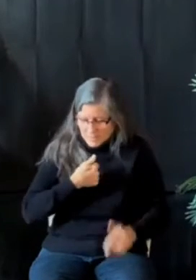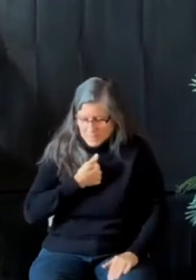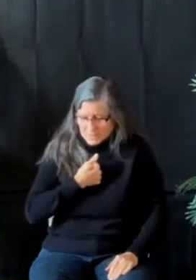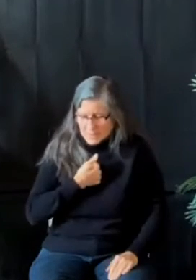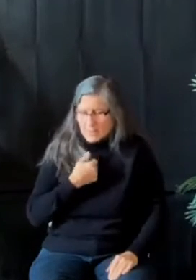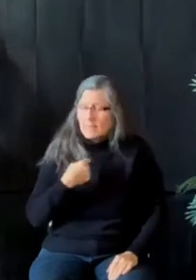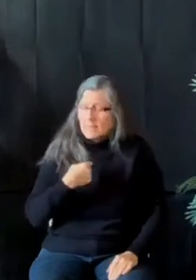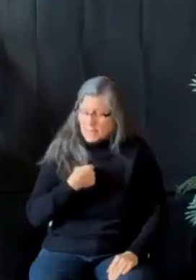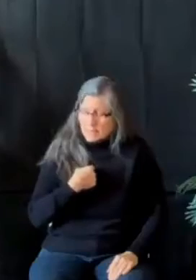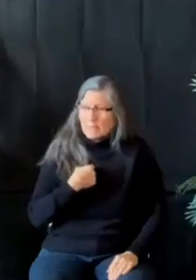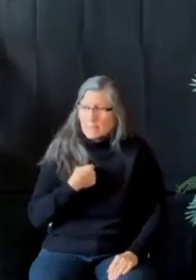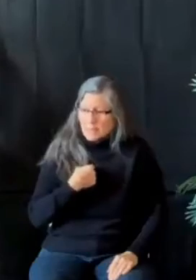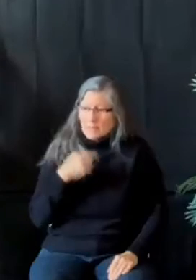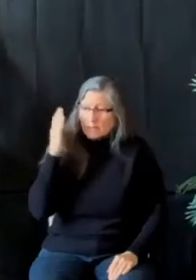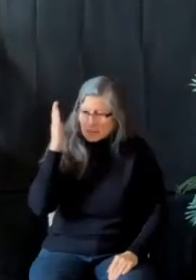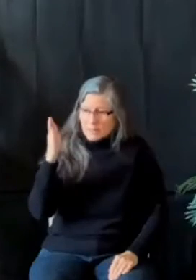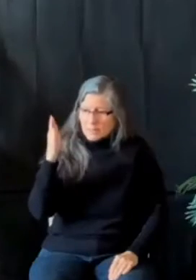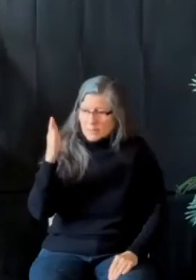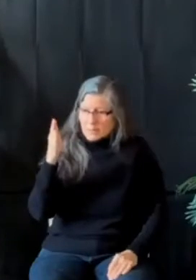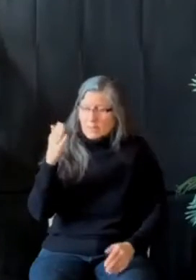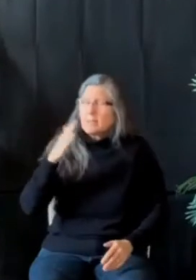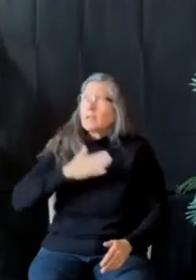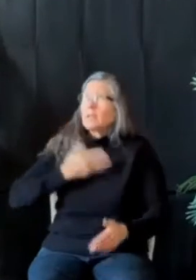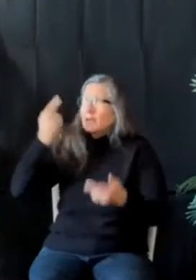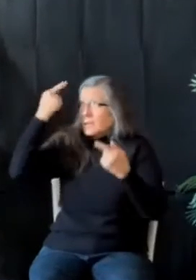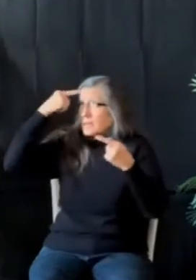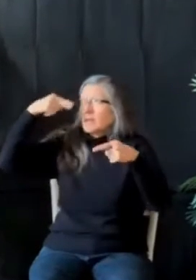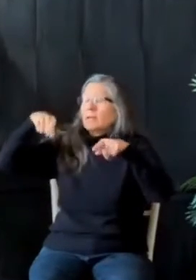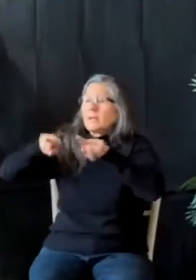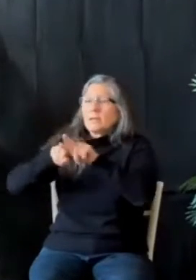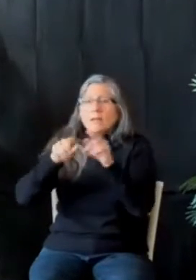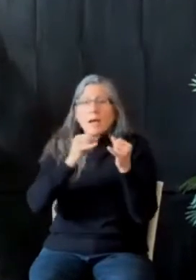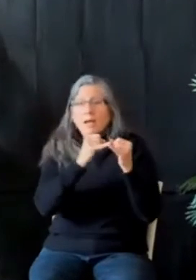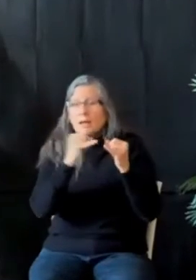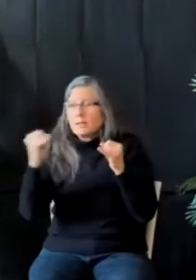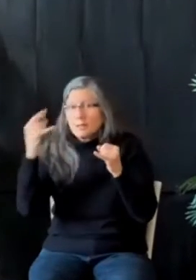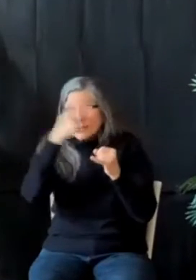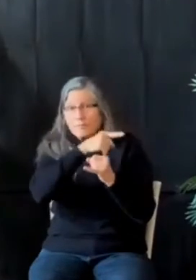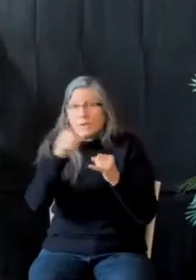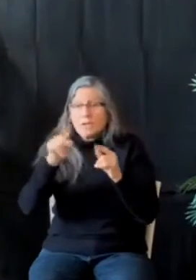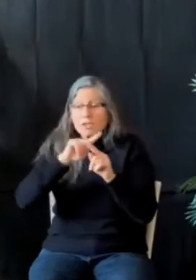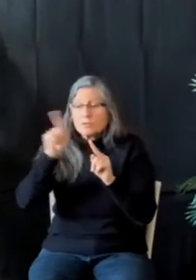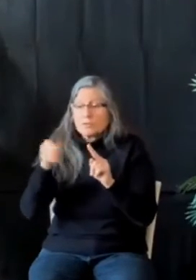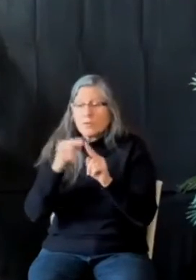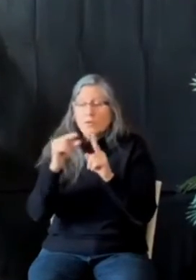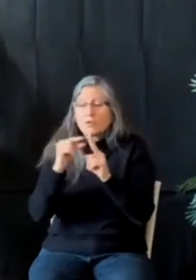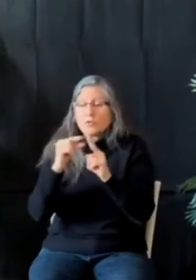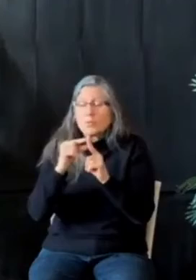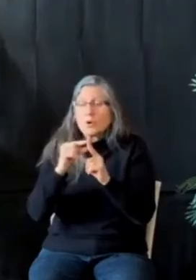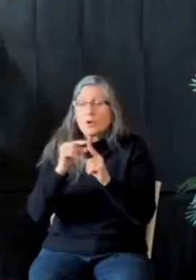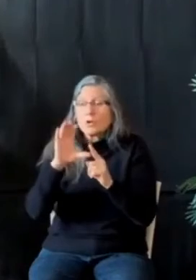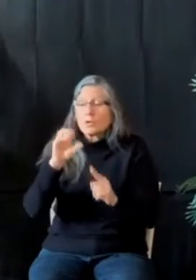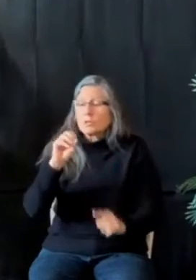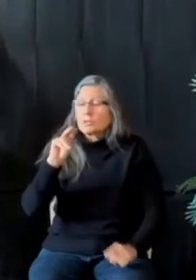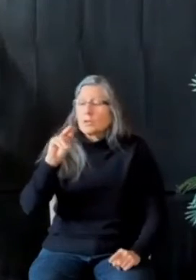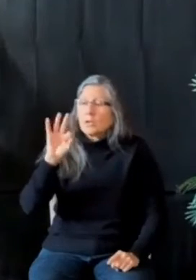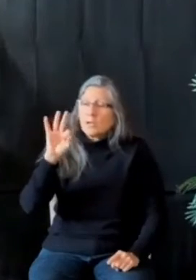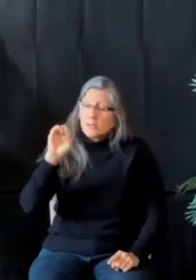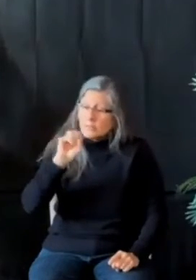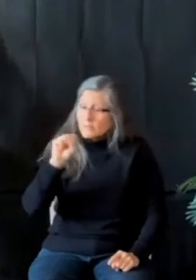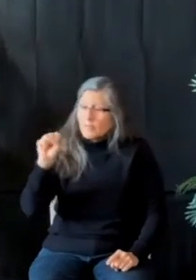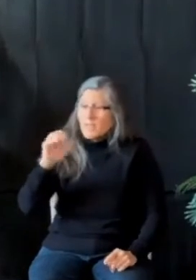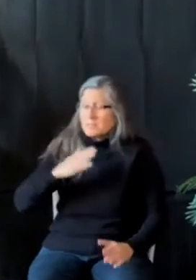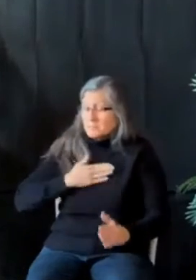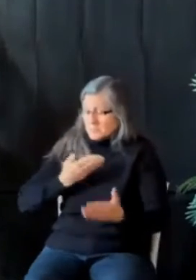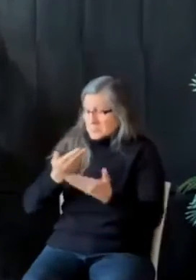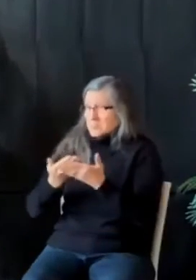myself, I will confess. I've got that underlined for you. Circle that word confess. I will confess them to the